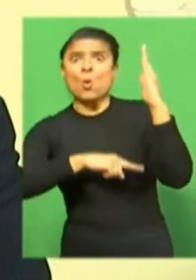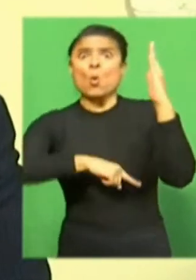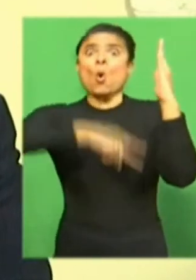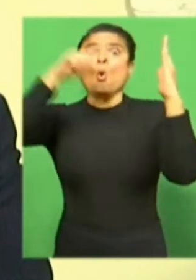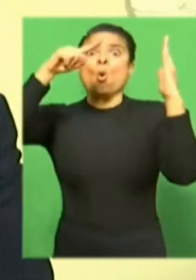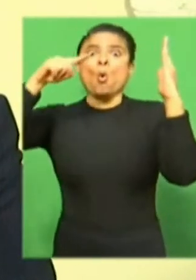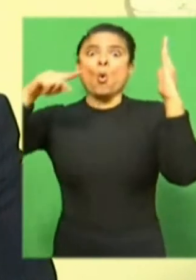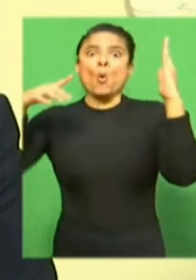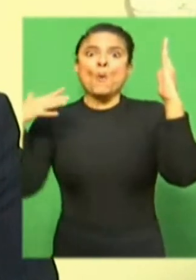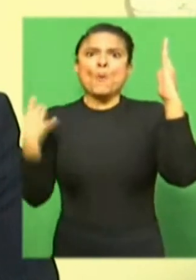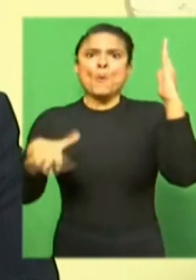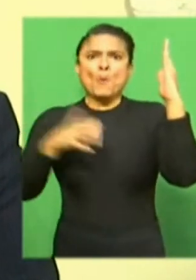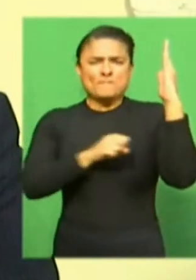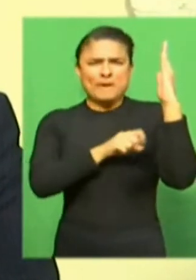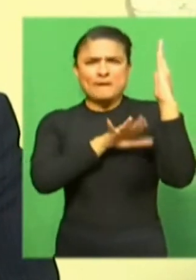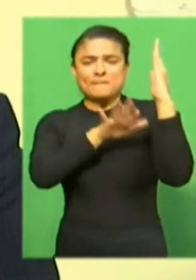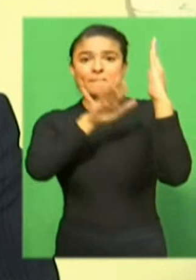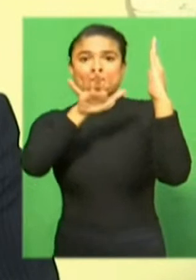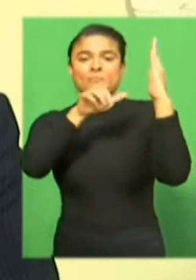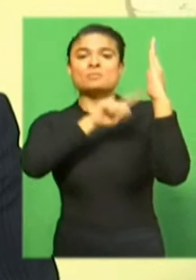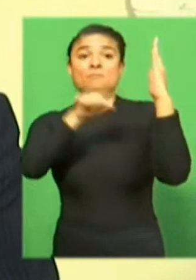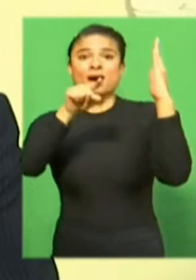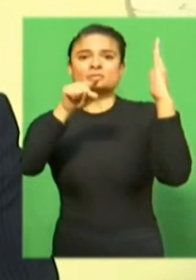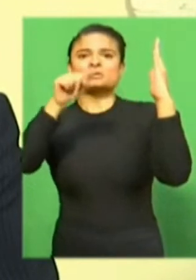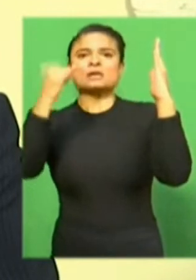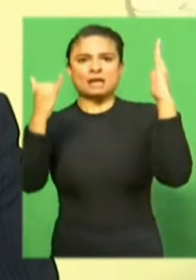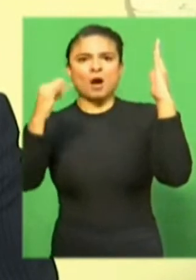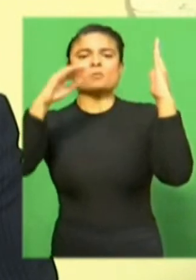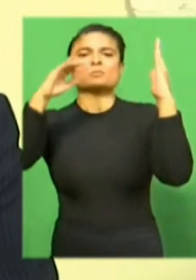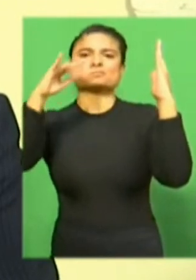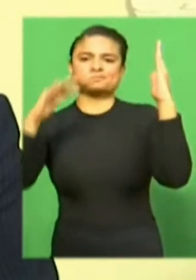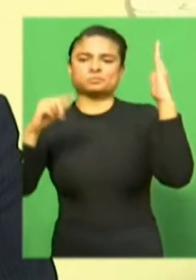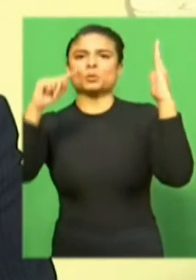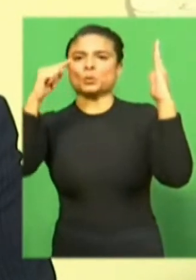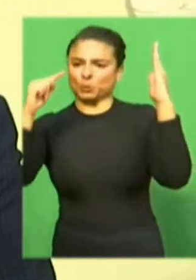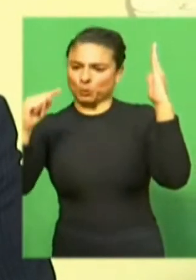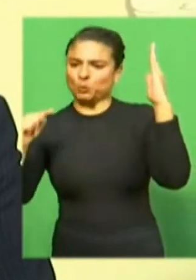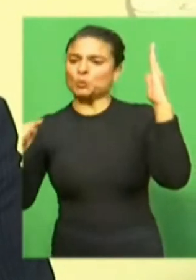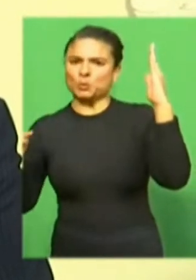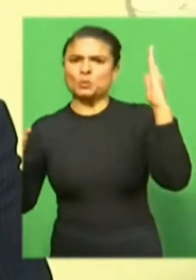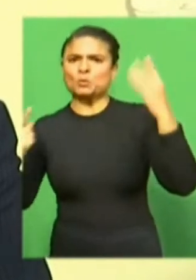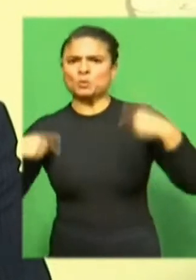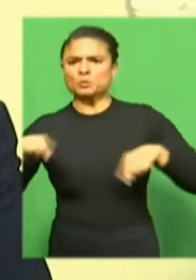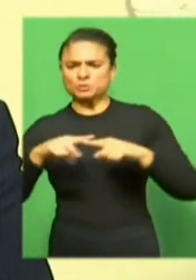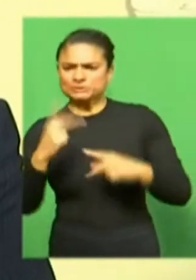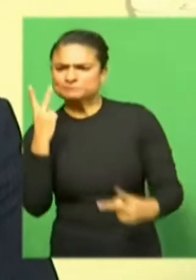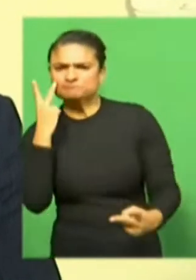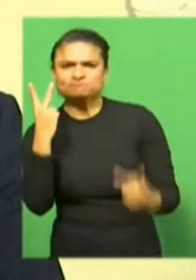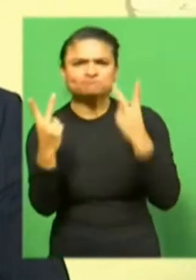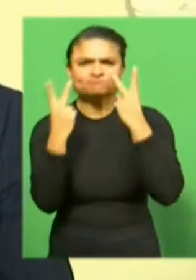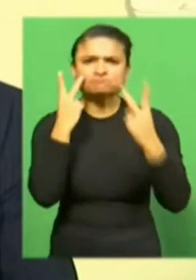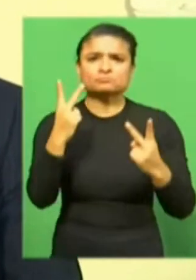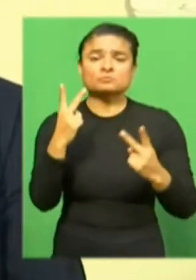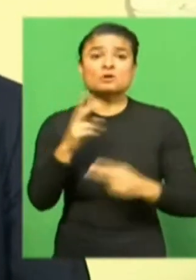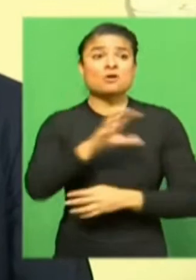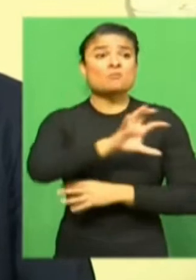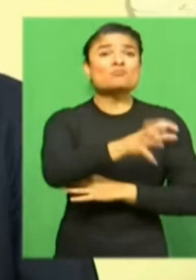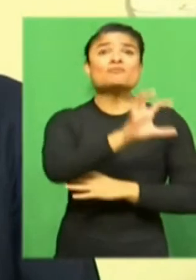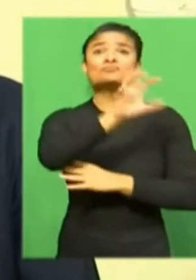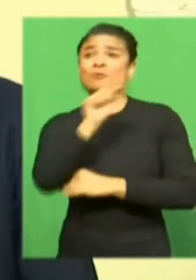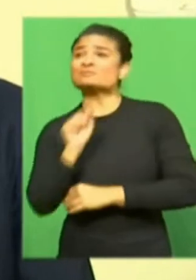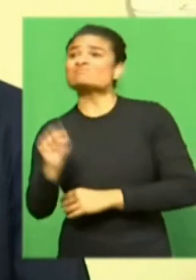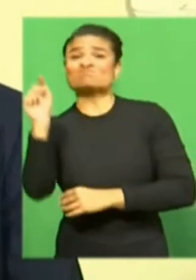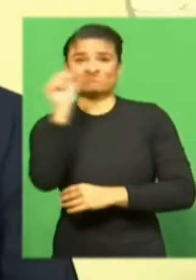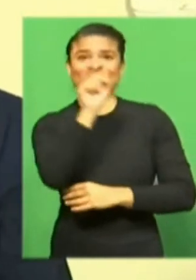infections have not yet shown signs of decline. The measures we